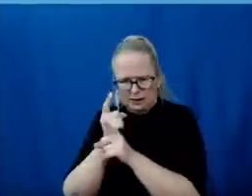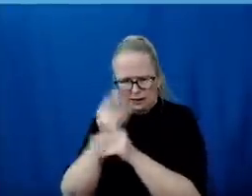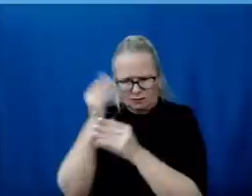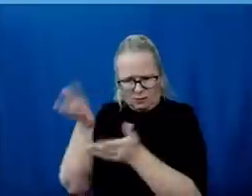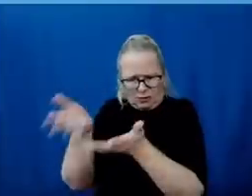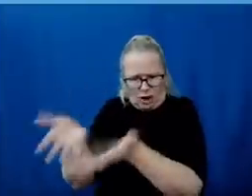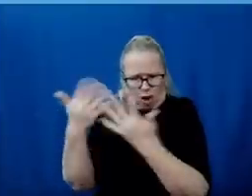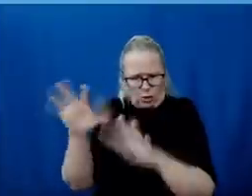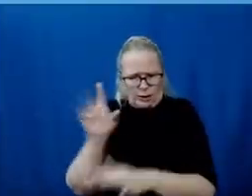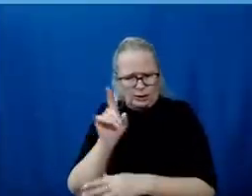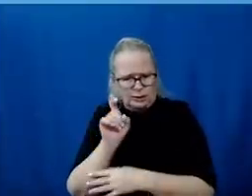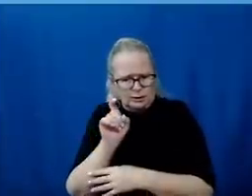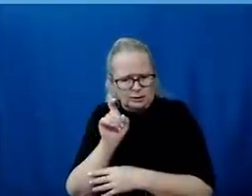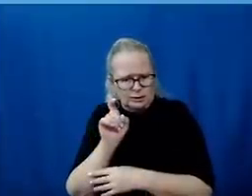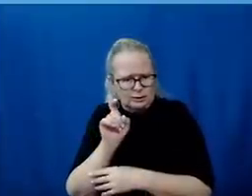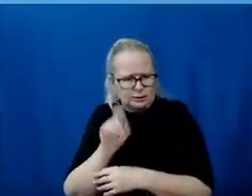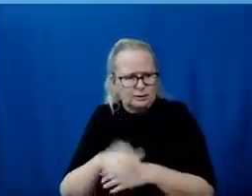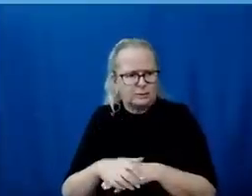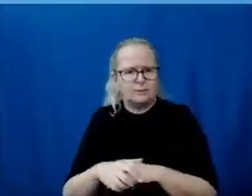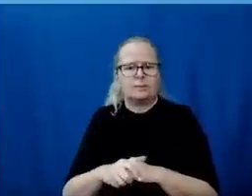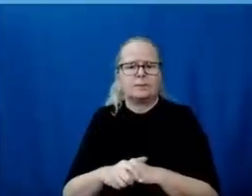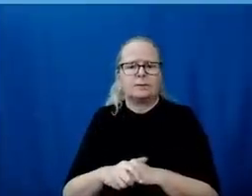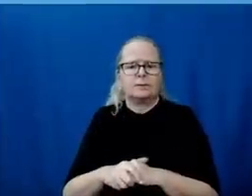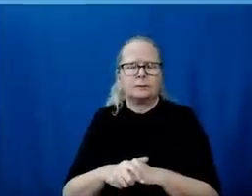In terms of testing and stuff, right?